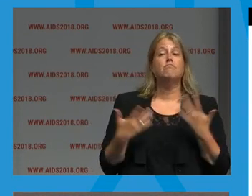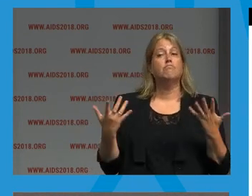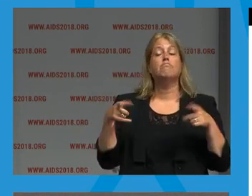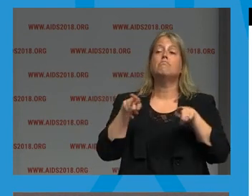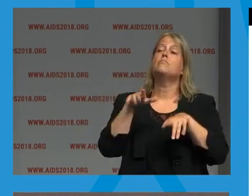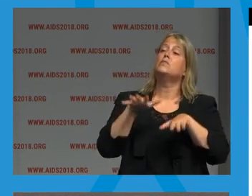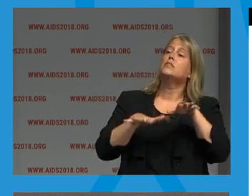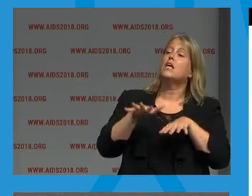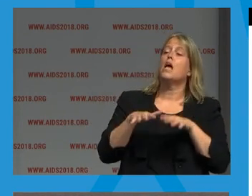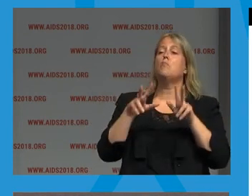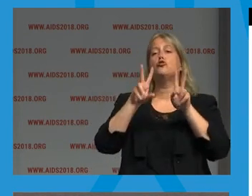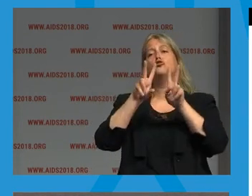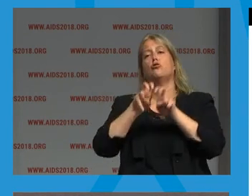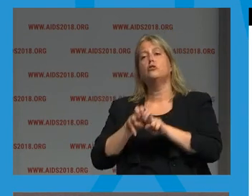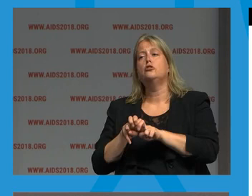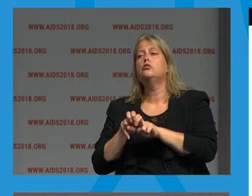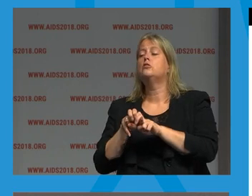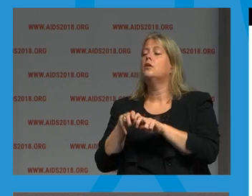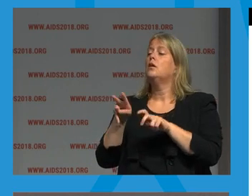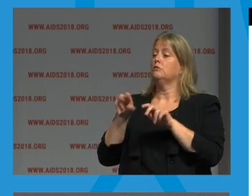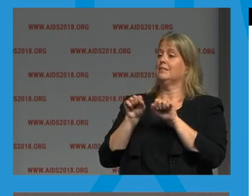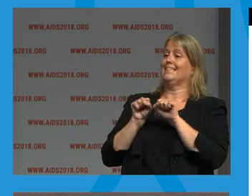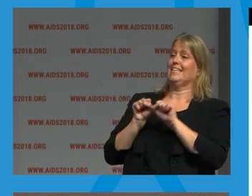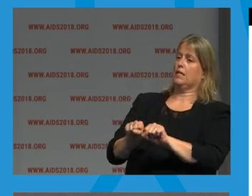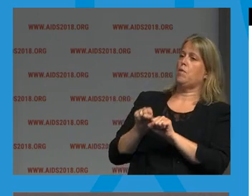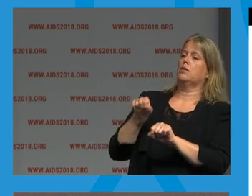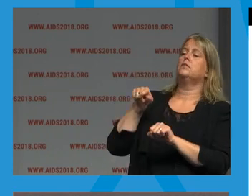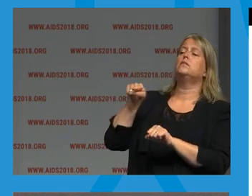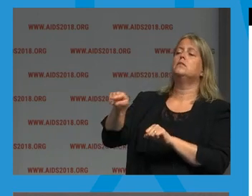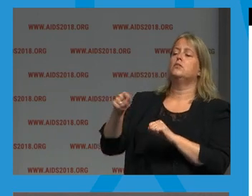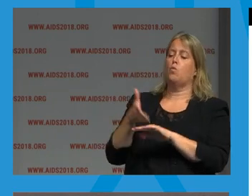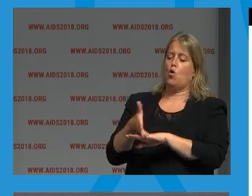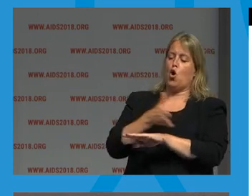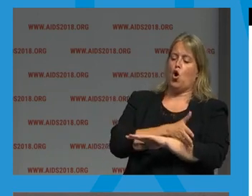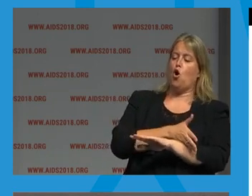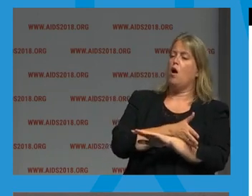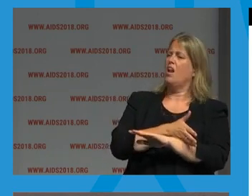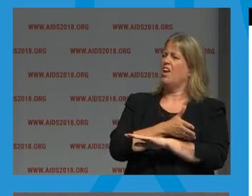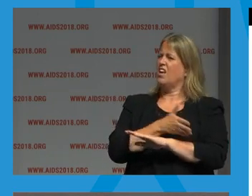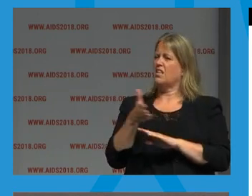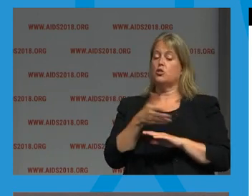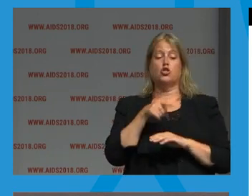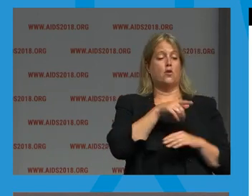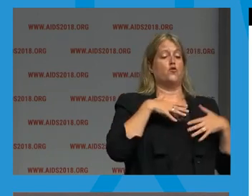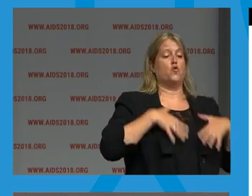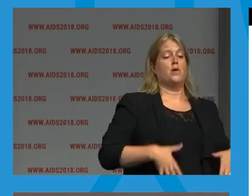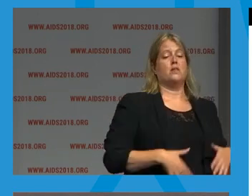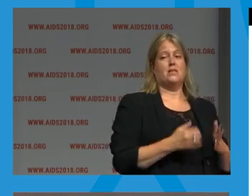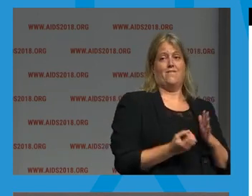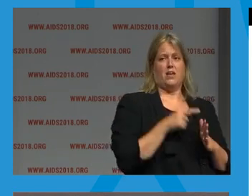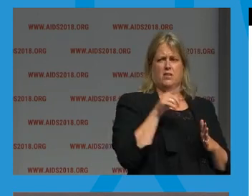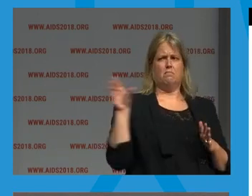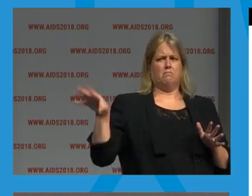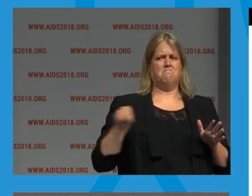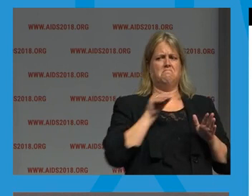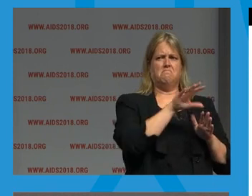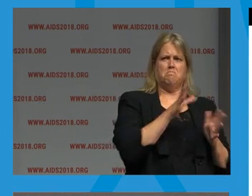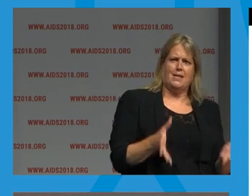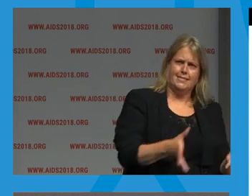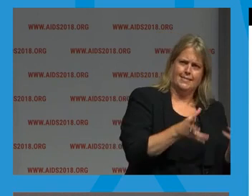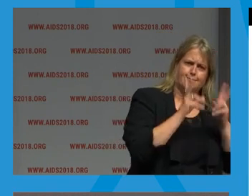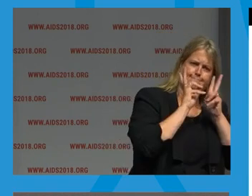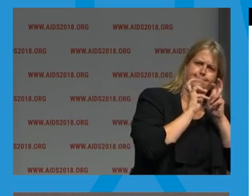Similar studies using these antibodies during the early stages of human infection should be actively pursued. And